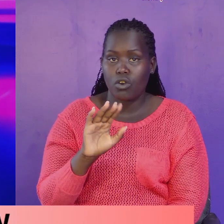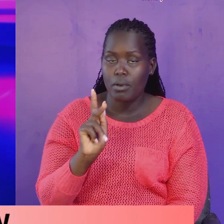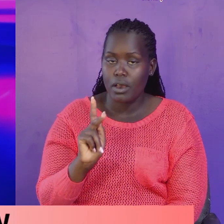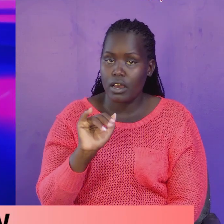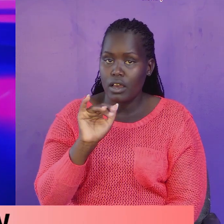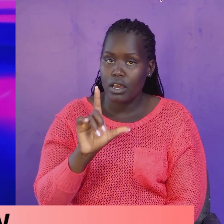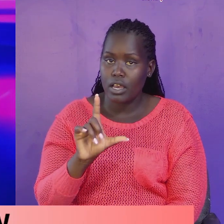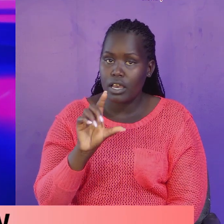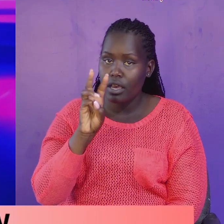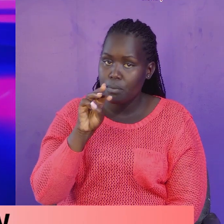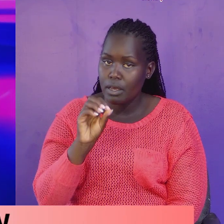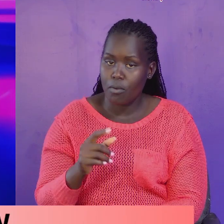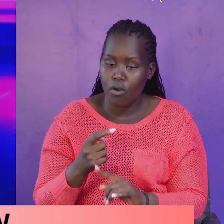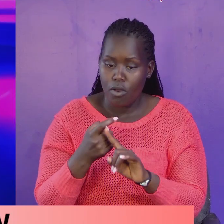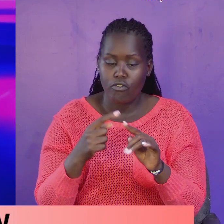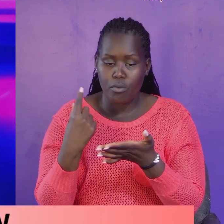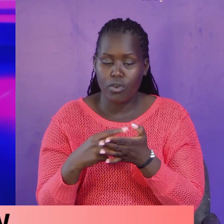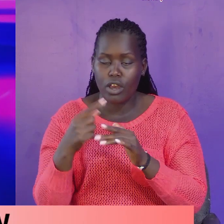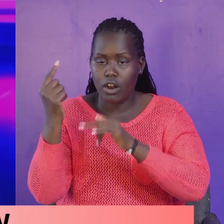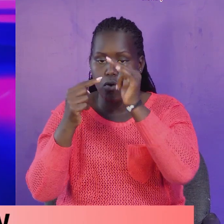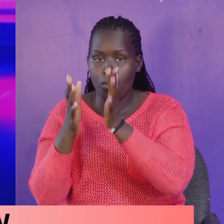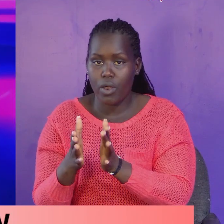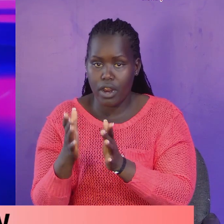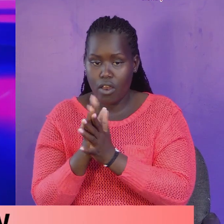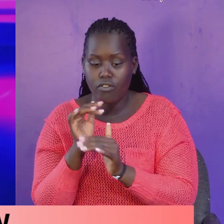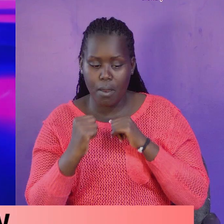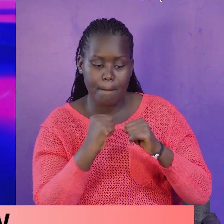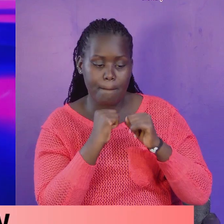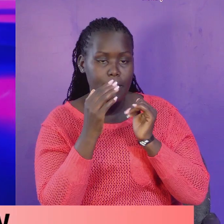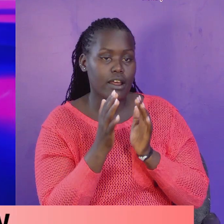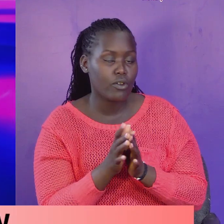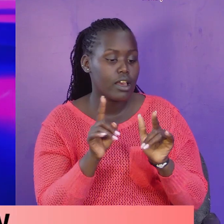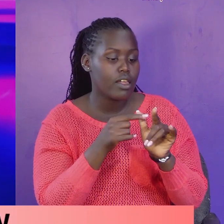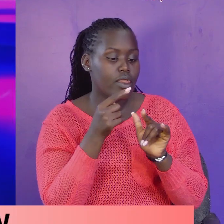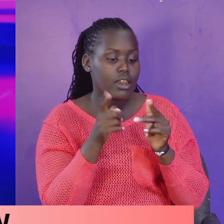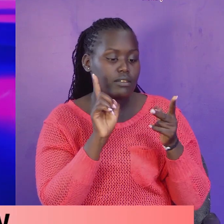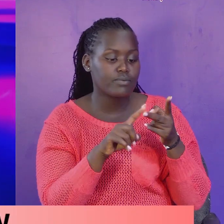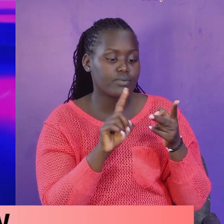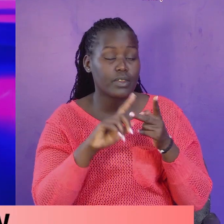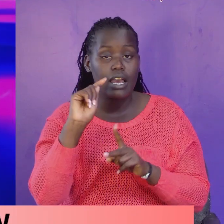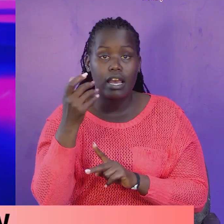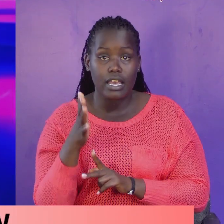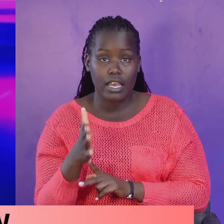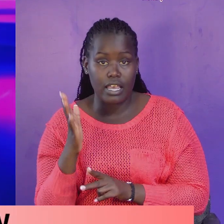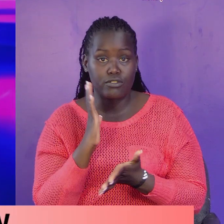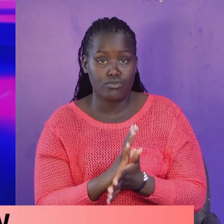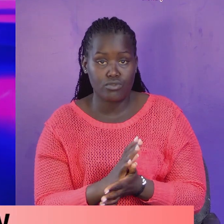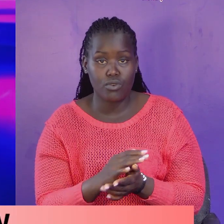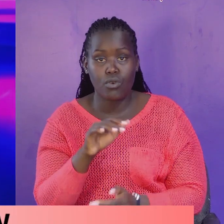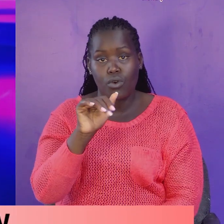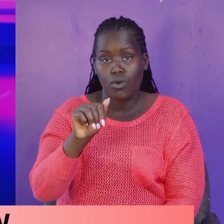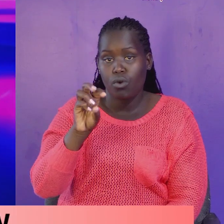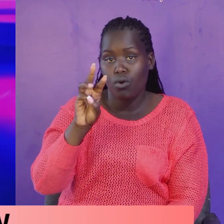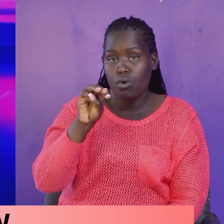from Uganda was the winner of the Chicago Marathon. Then the second one was a Kenyan, right? Yeah. Amos